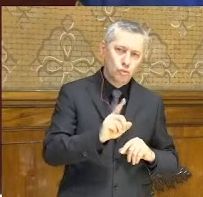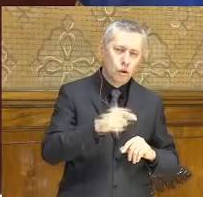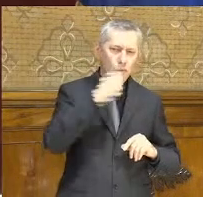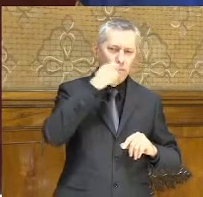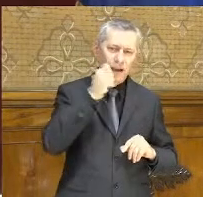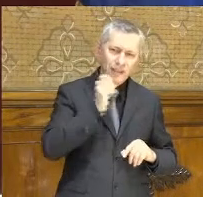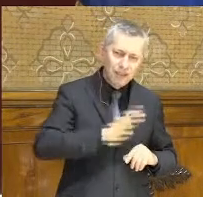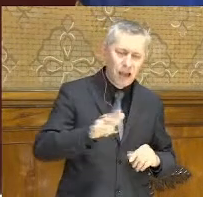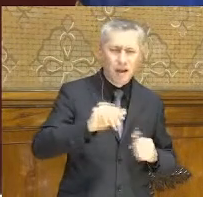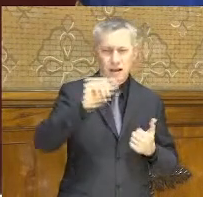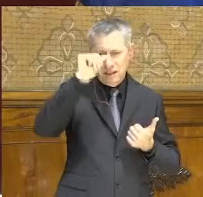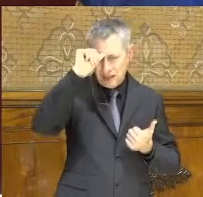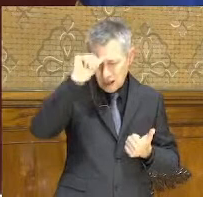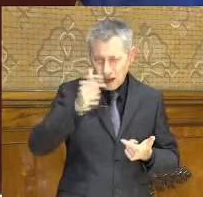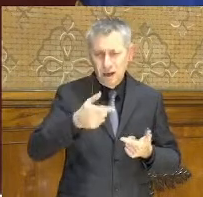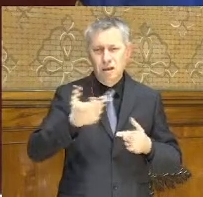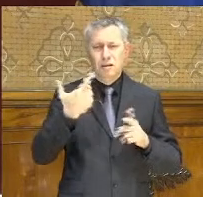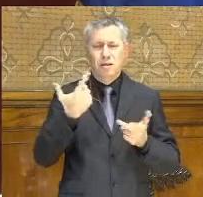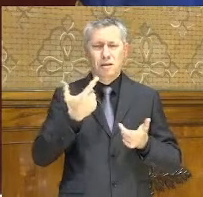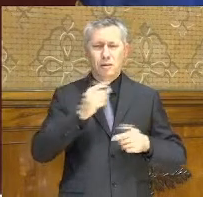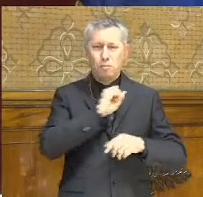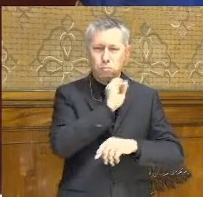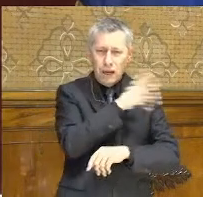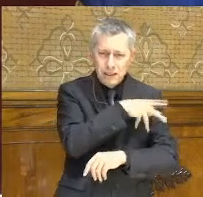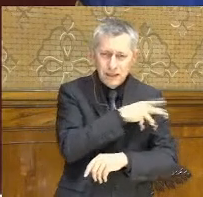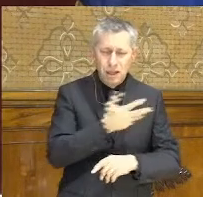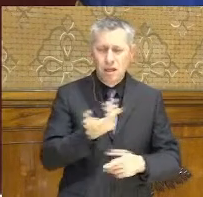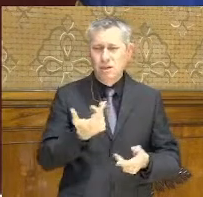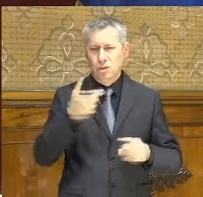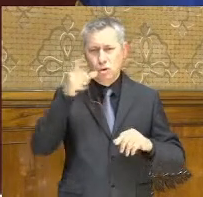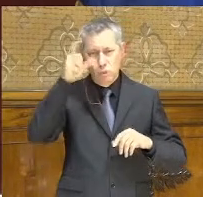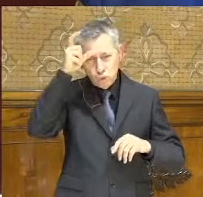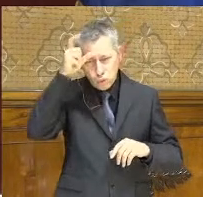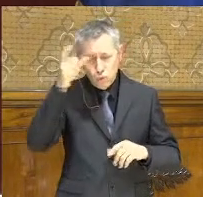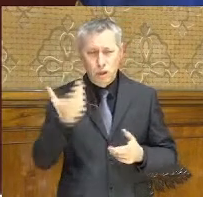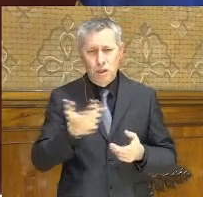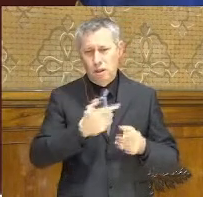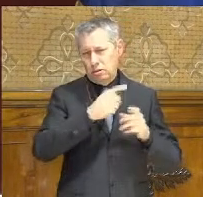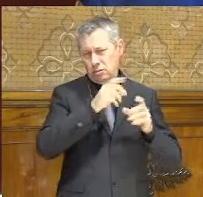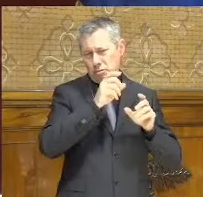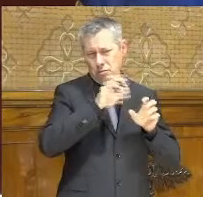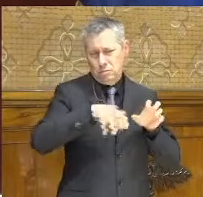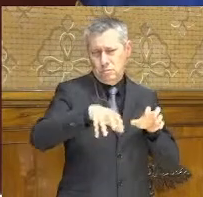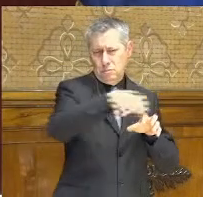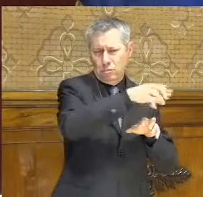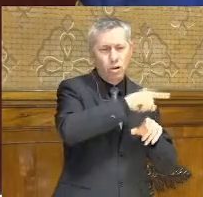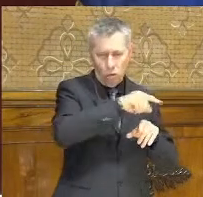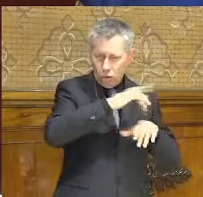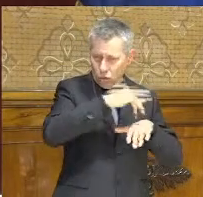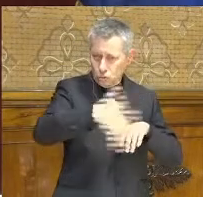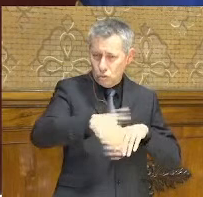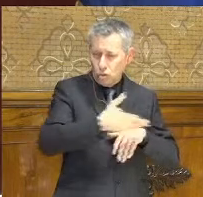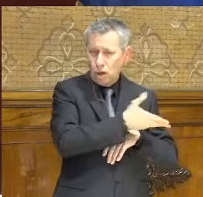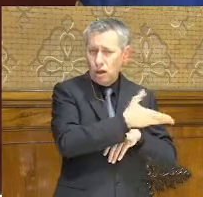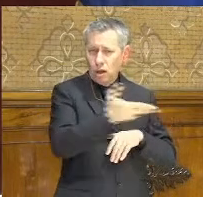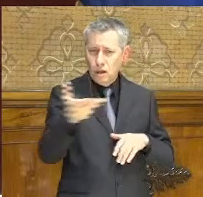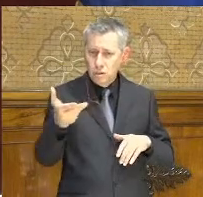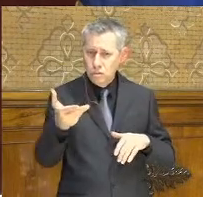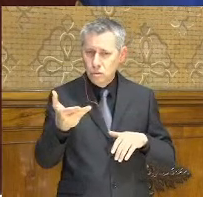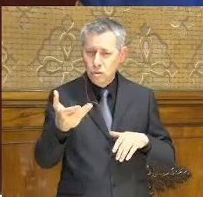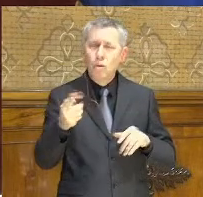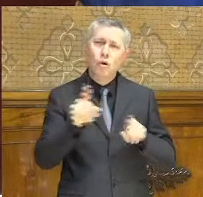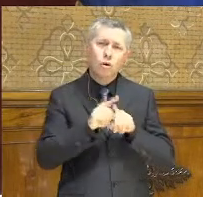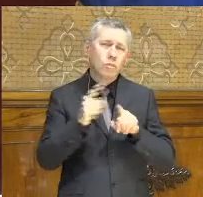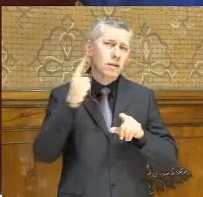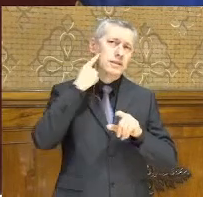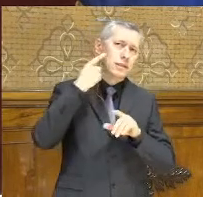Indians, Turks, and Russians, Palestinians amongst others, have lived in earshot of the tolling for the